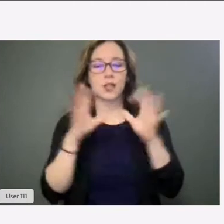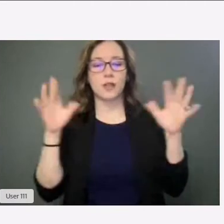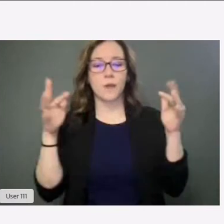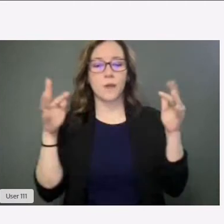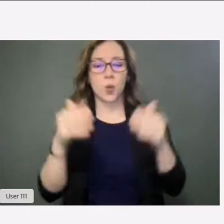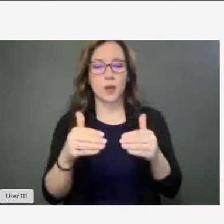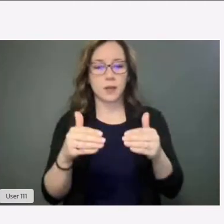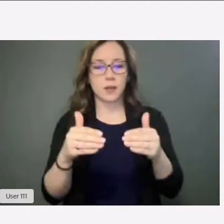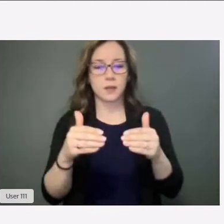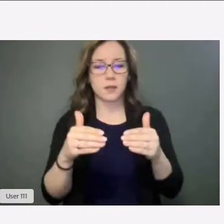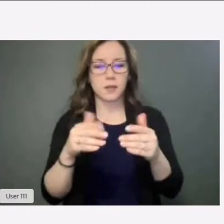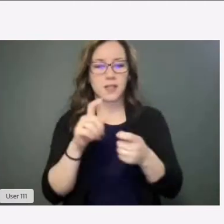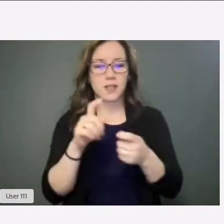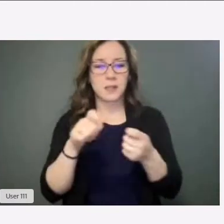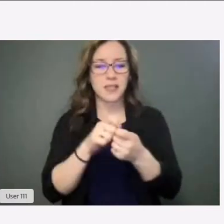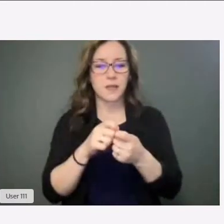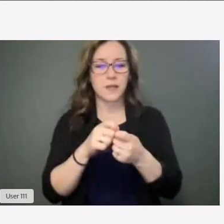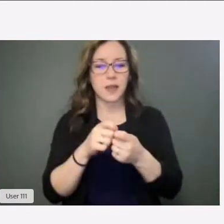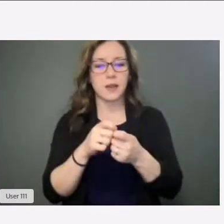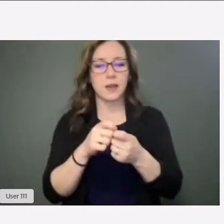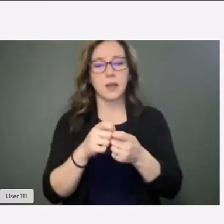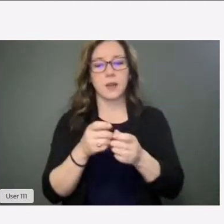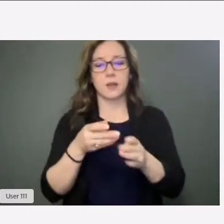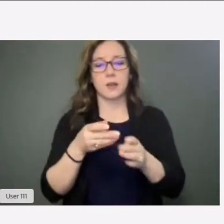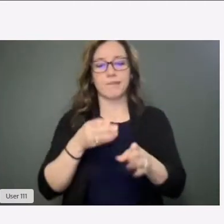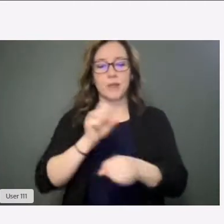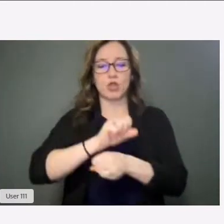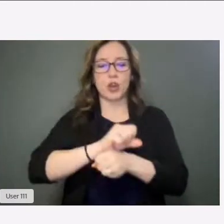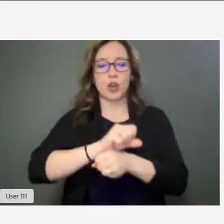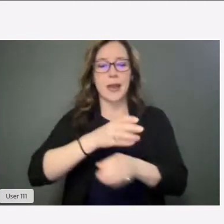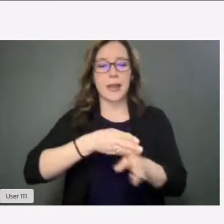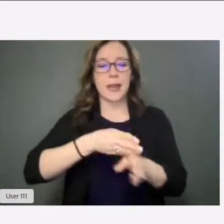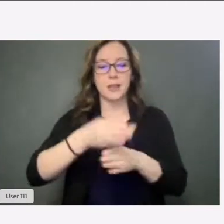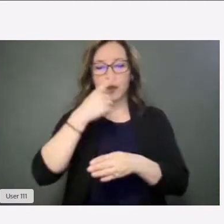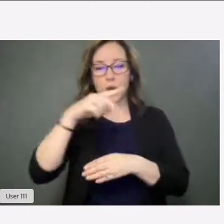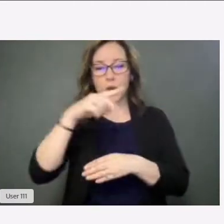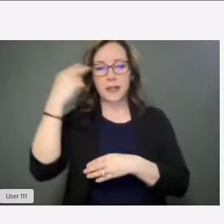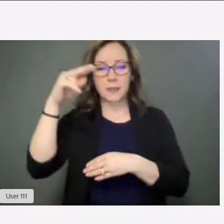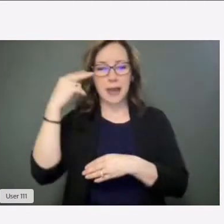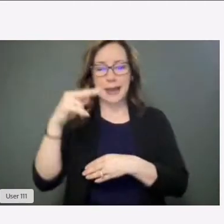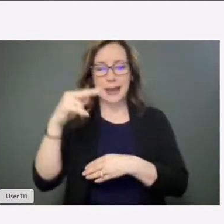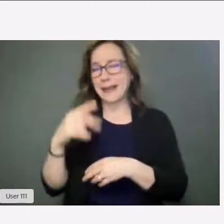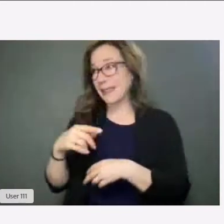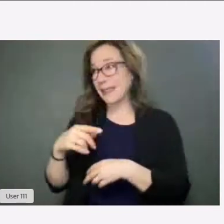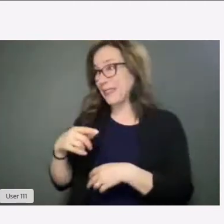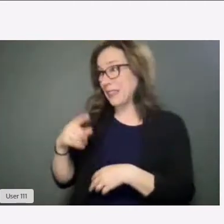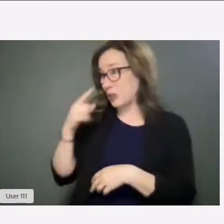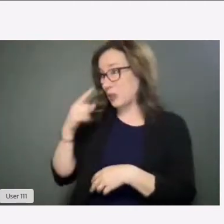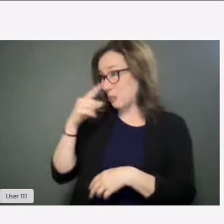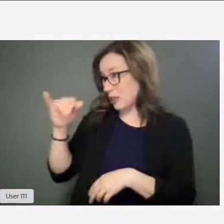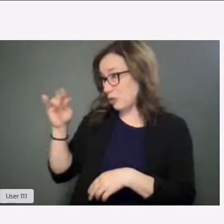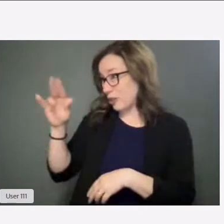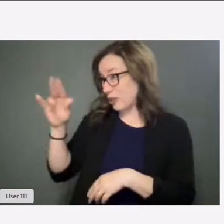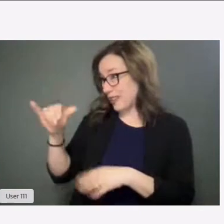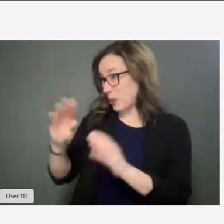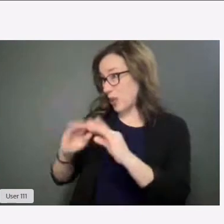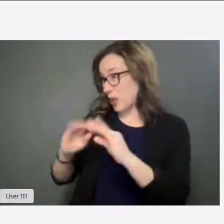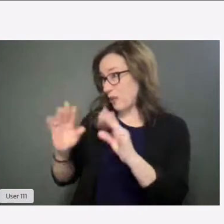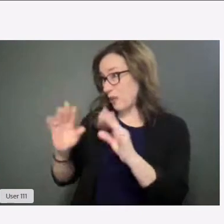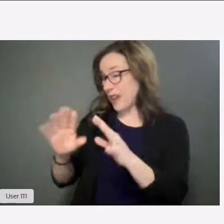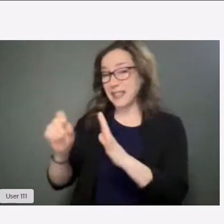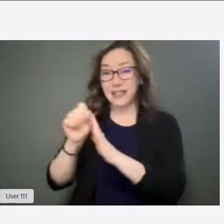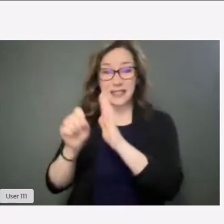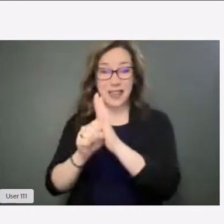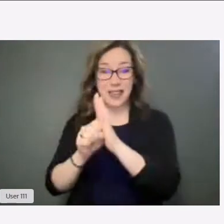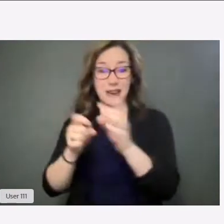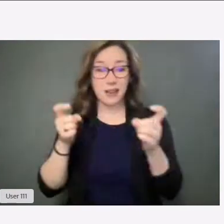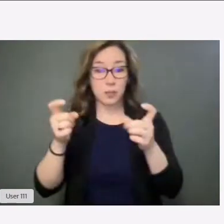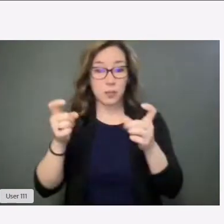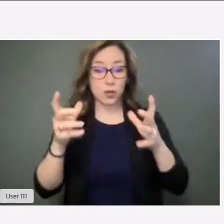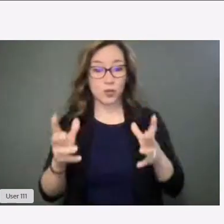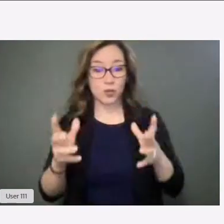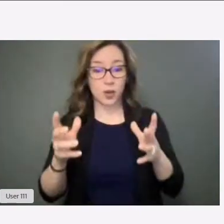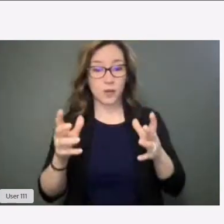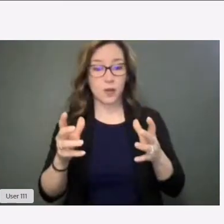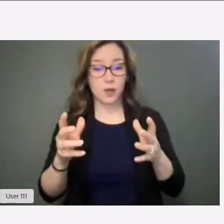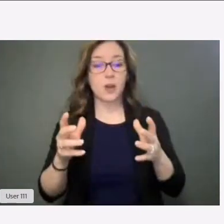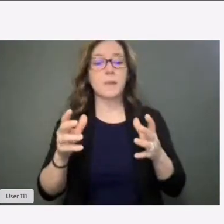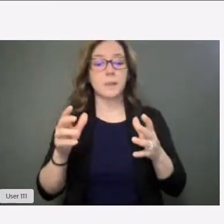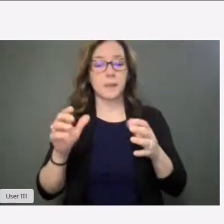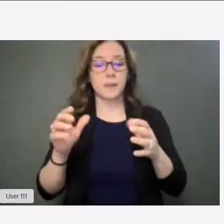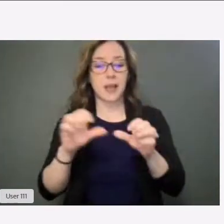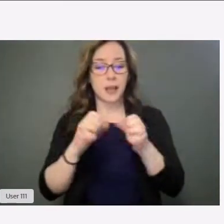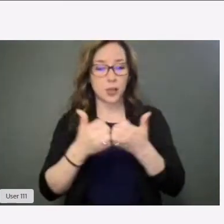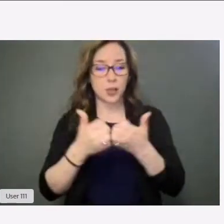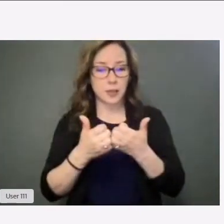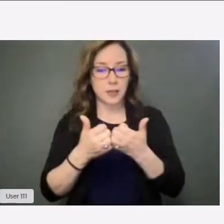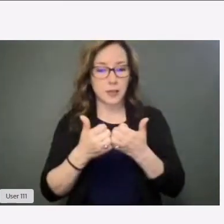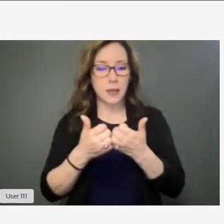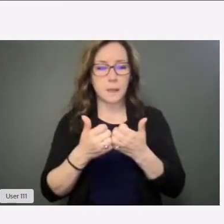here, and Ginny, I want you to have my, you always have my back, Ginny, but I'm sure you'll clarify, is the state administrative agencies, Joseph Dippy, my colleague, plopped